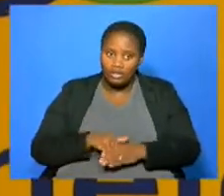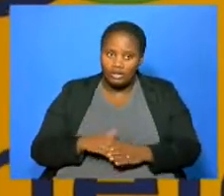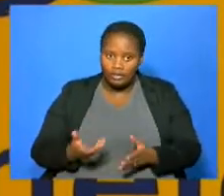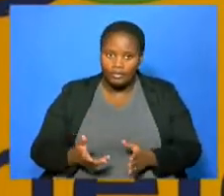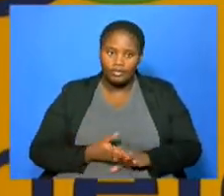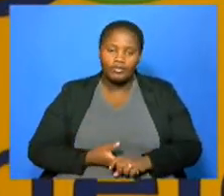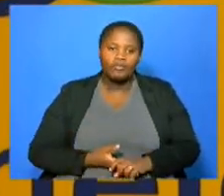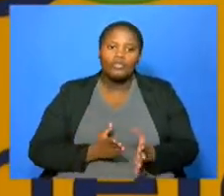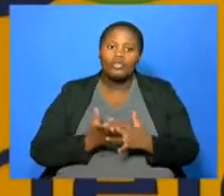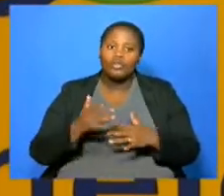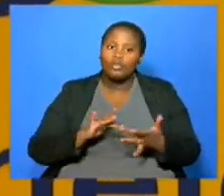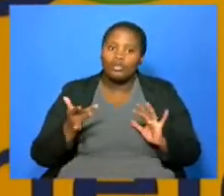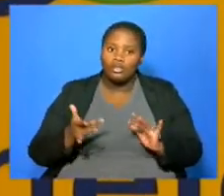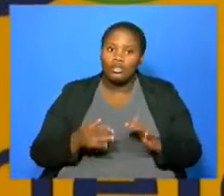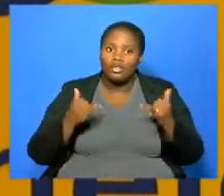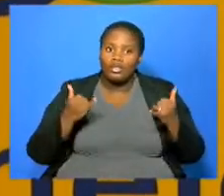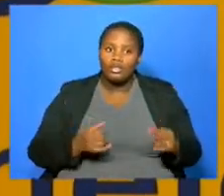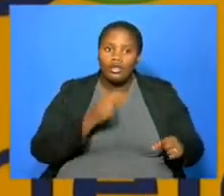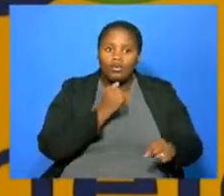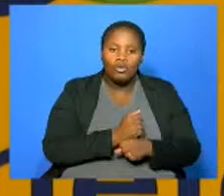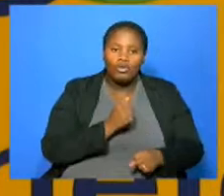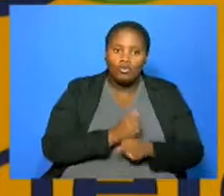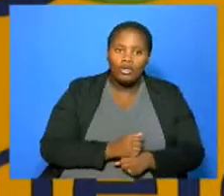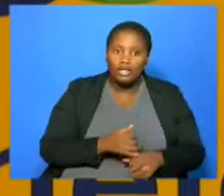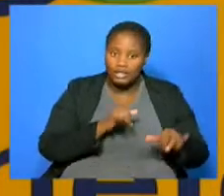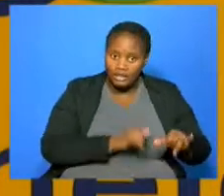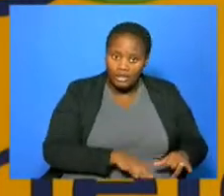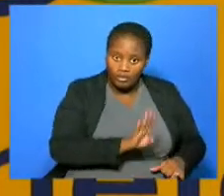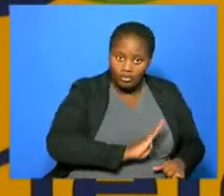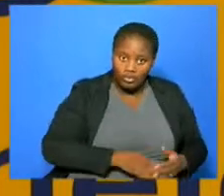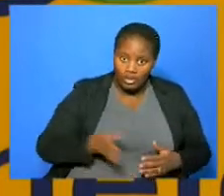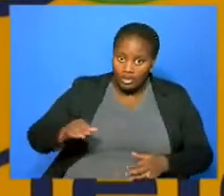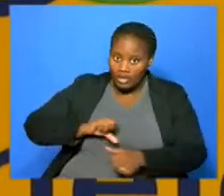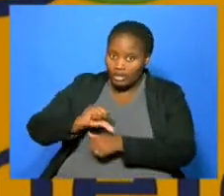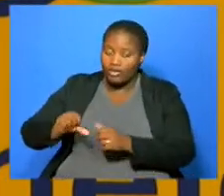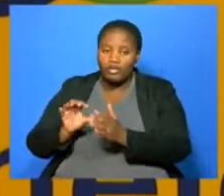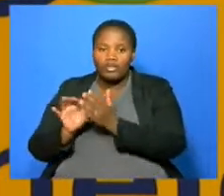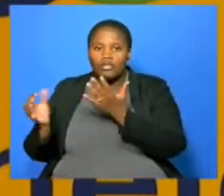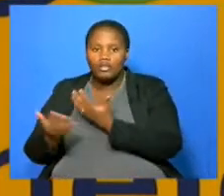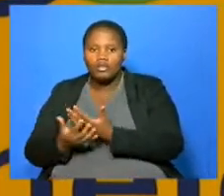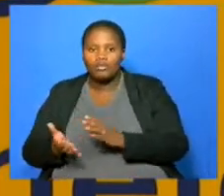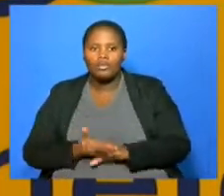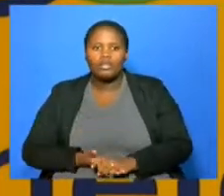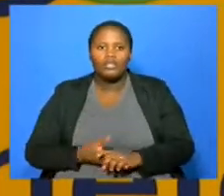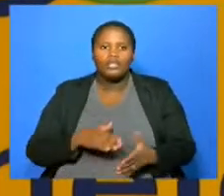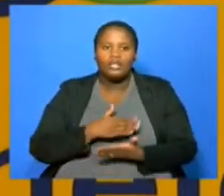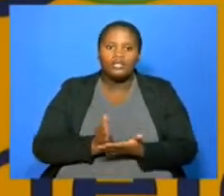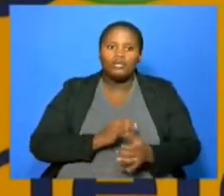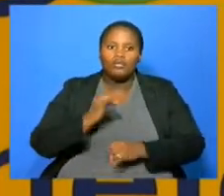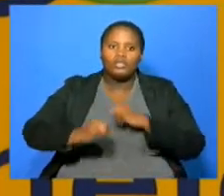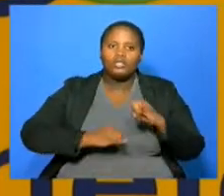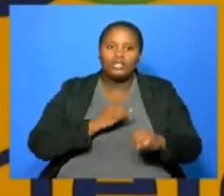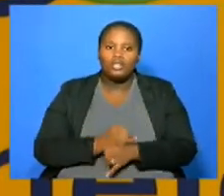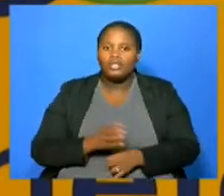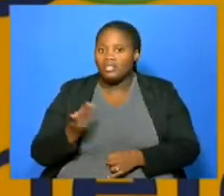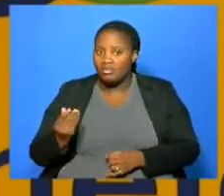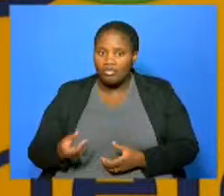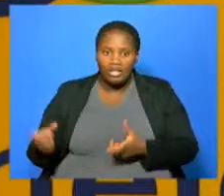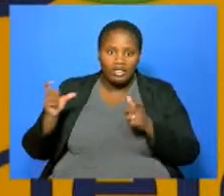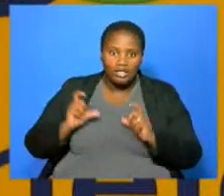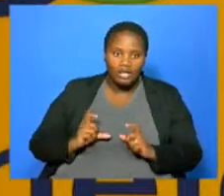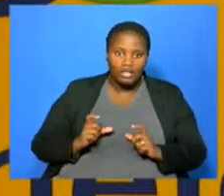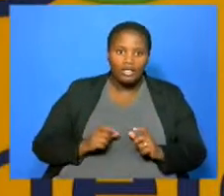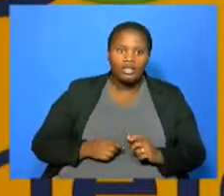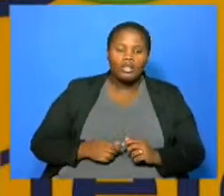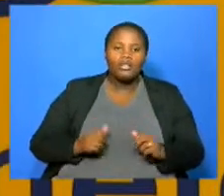maintaining online. They're working in Botswana globally, earning salaries in international currency, in